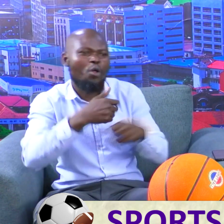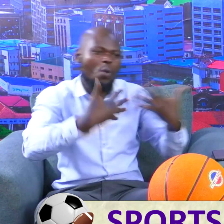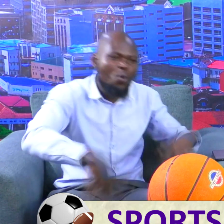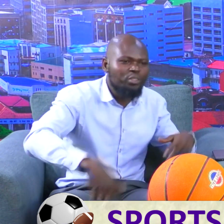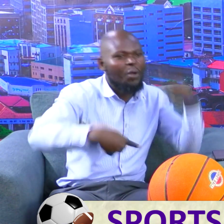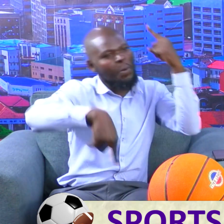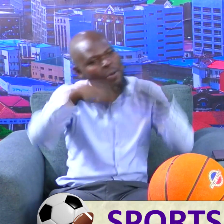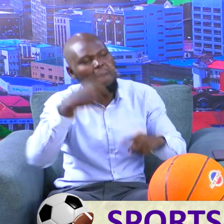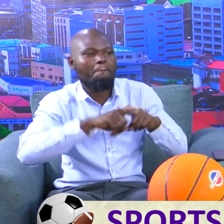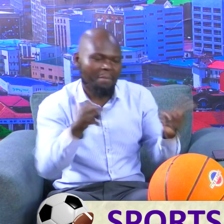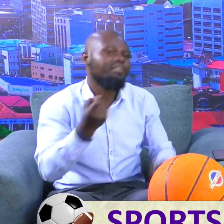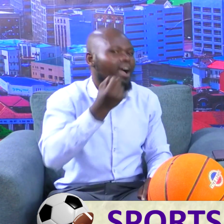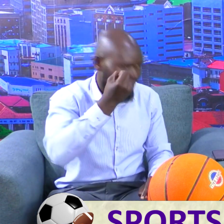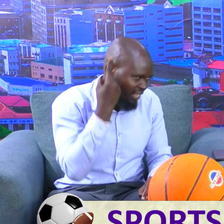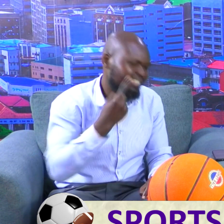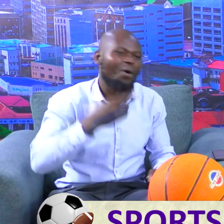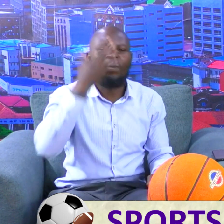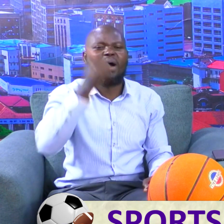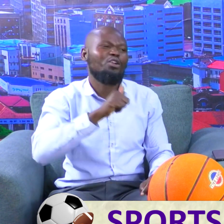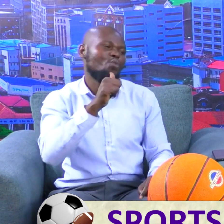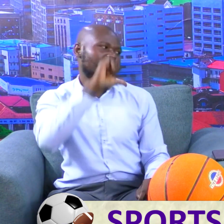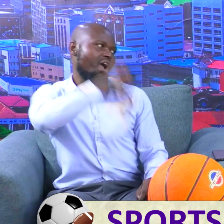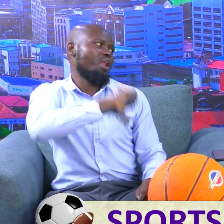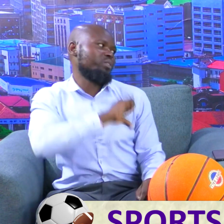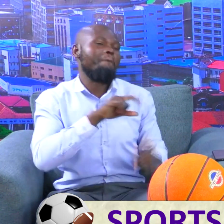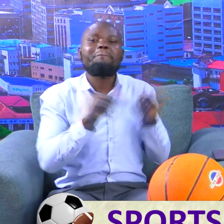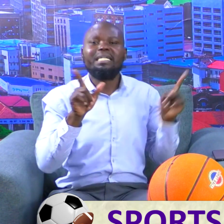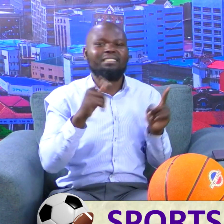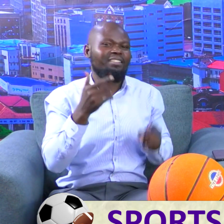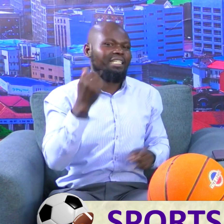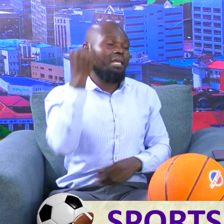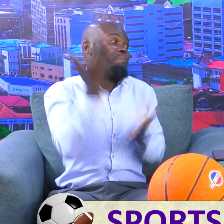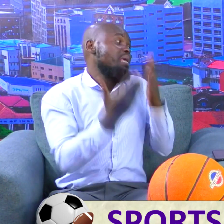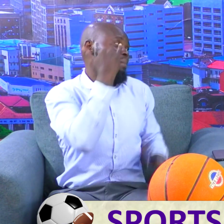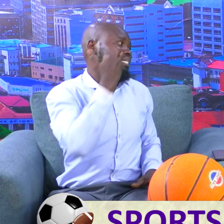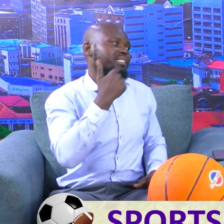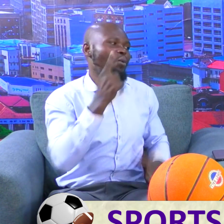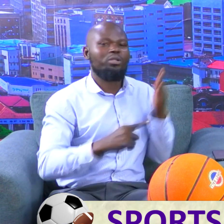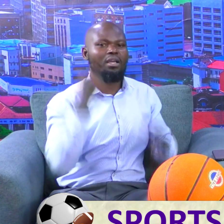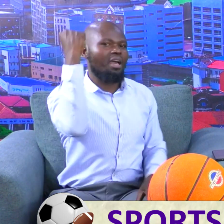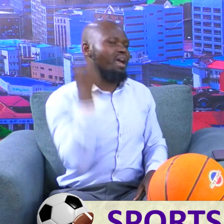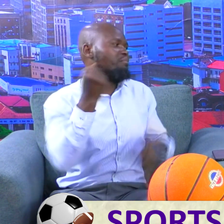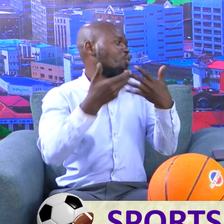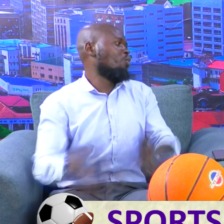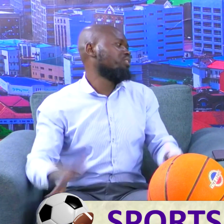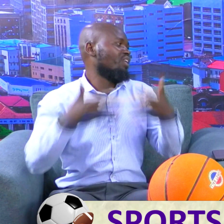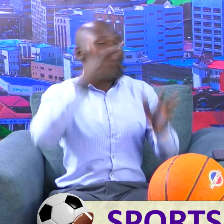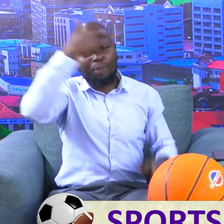life. And I really love joking around with them, but they should take it as just being